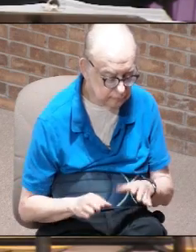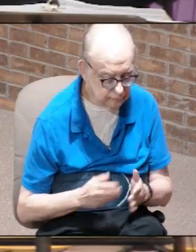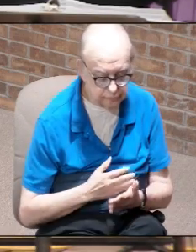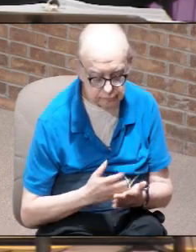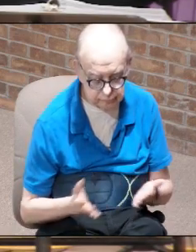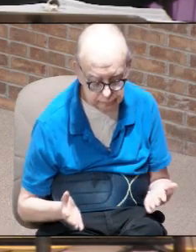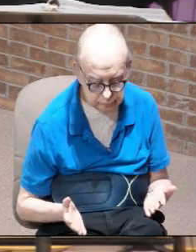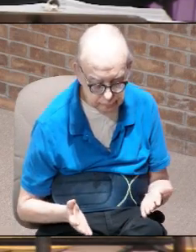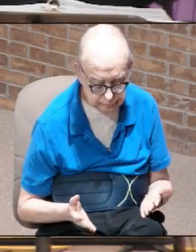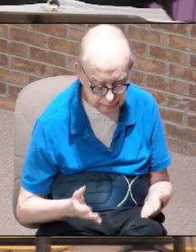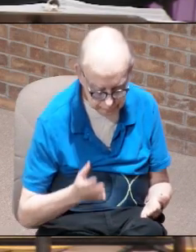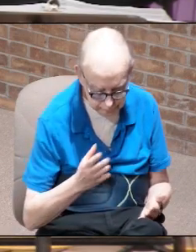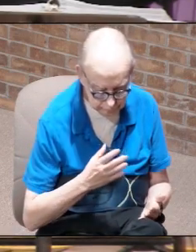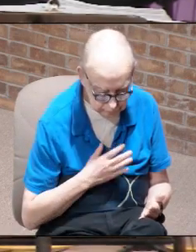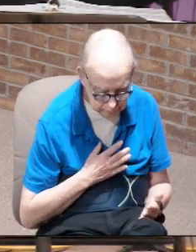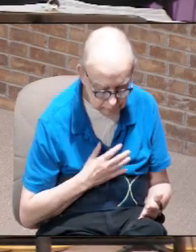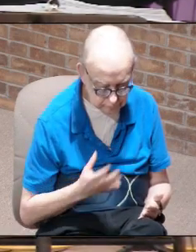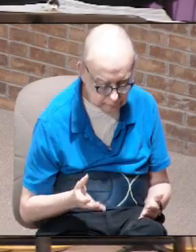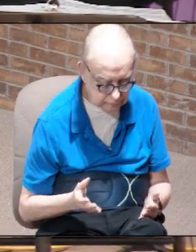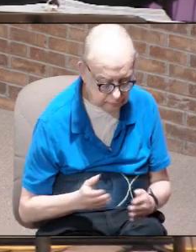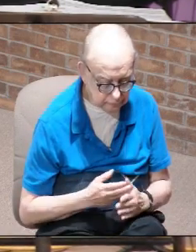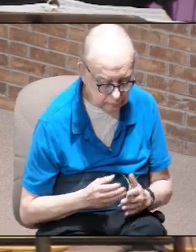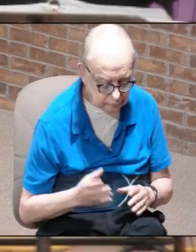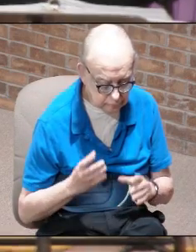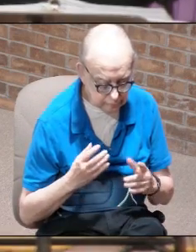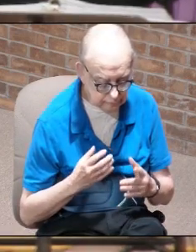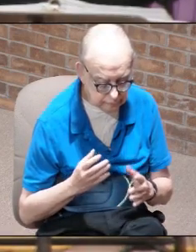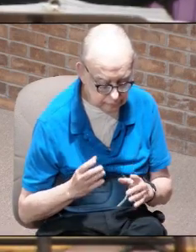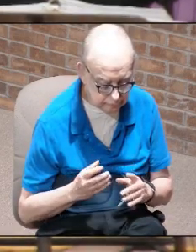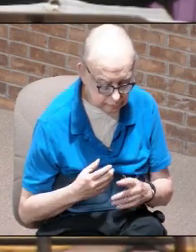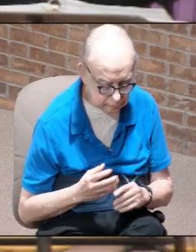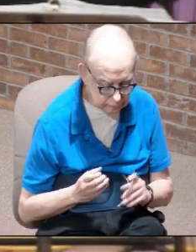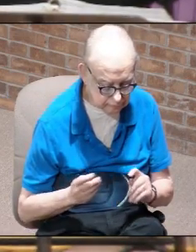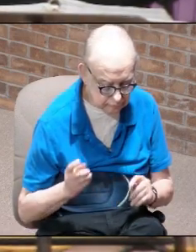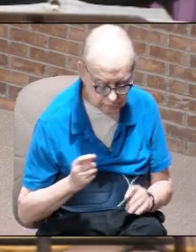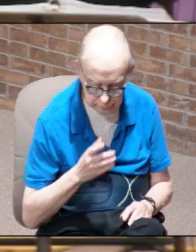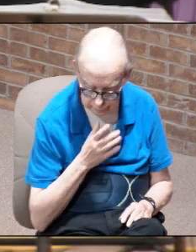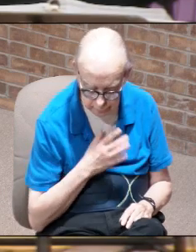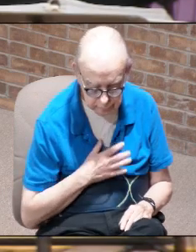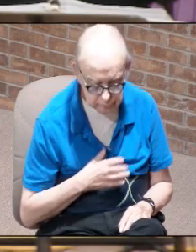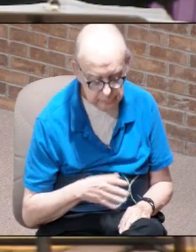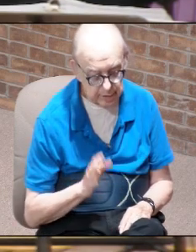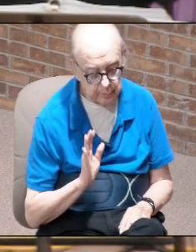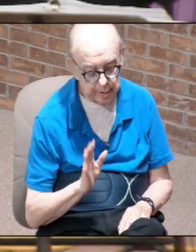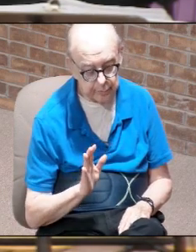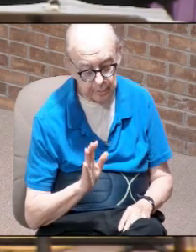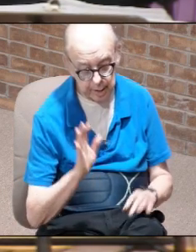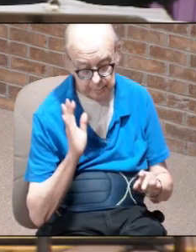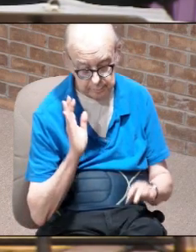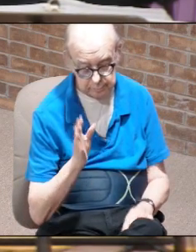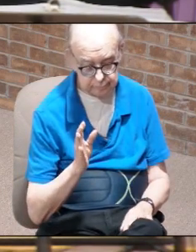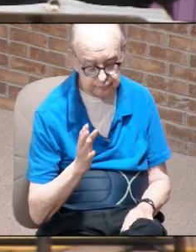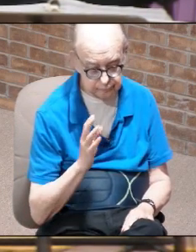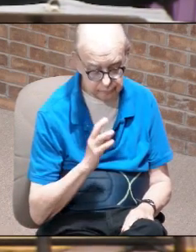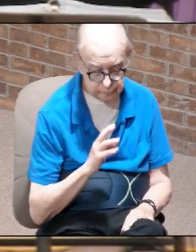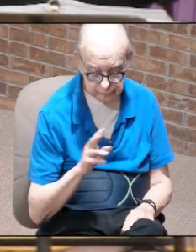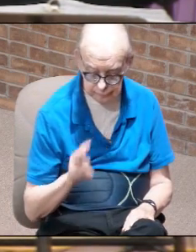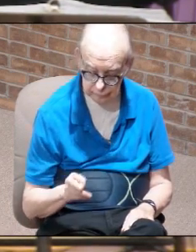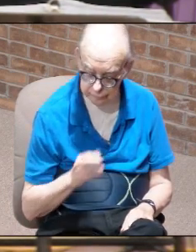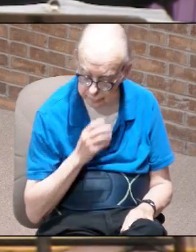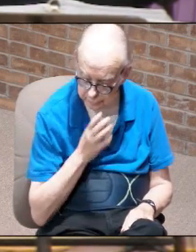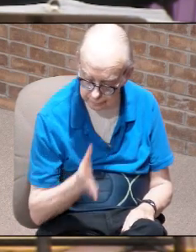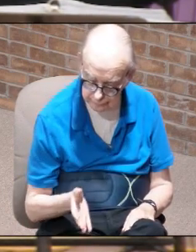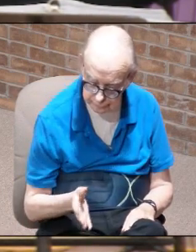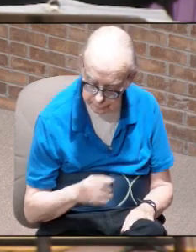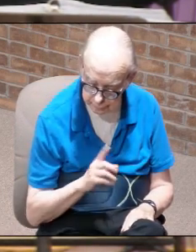thing. He was in Toledo, and he shared his story, and everybody clapped. But one lady raised her hand. He looked at her, and he said, "Yes, ma'am,